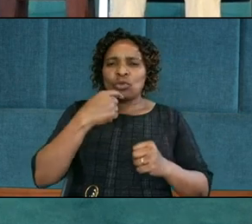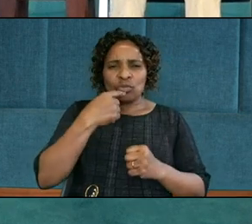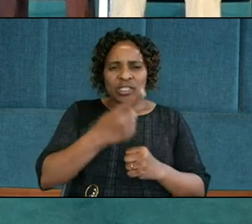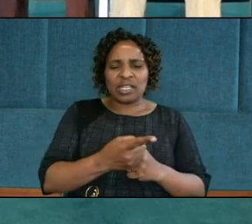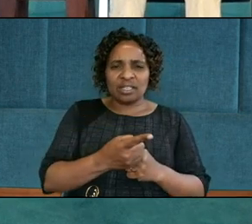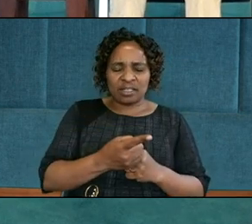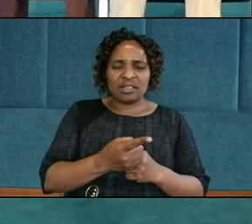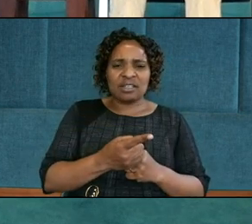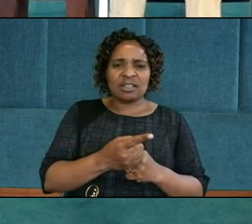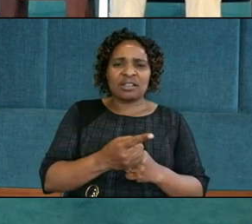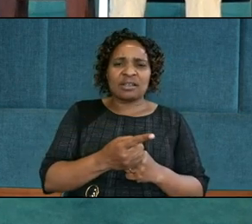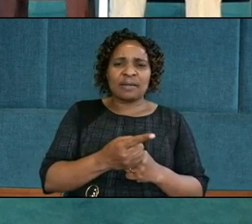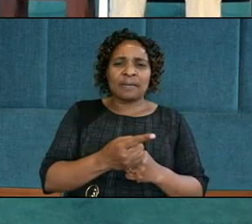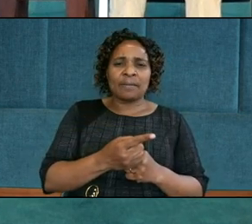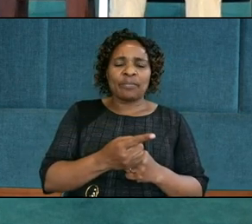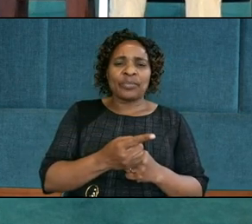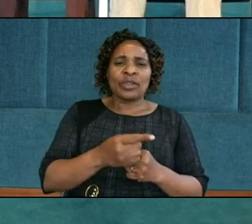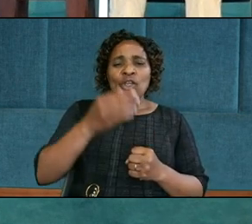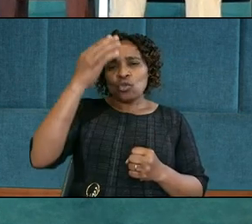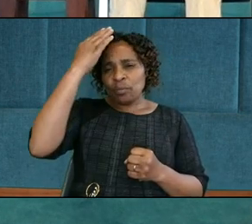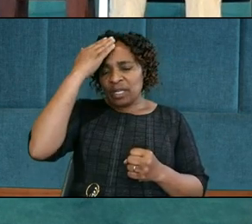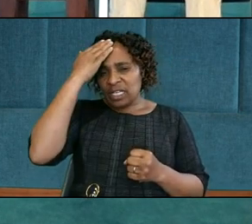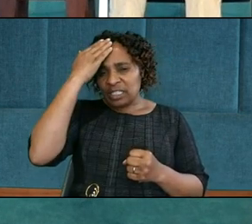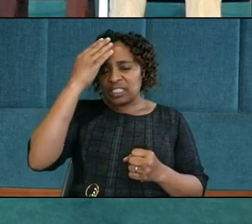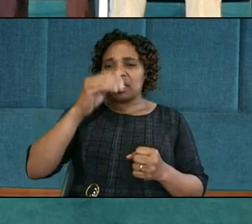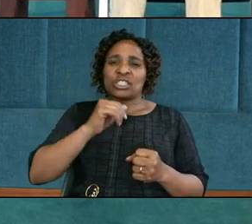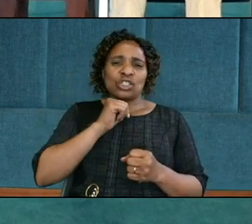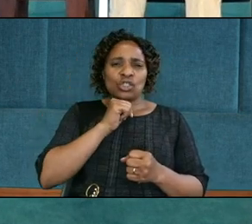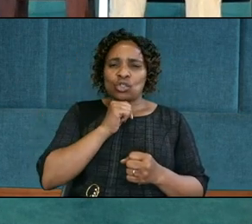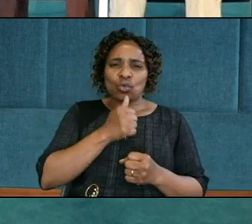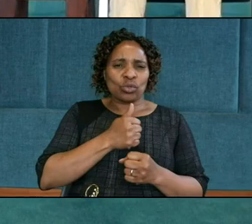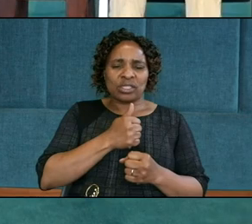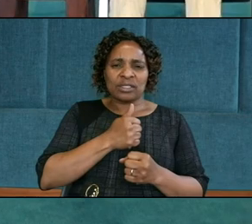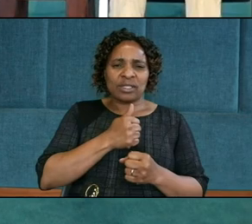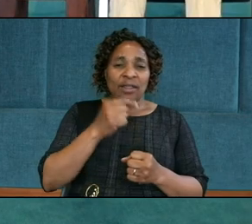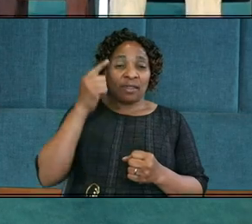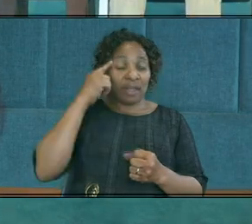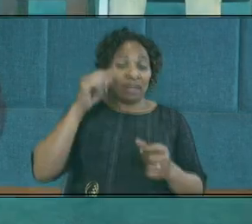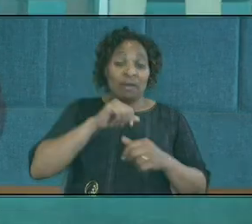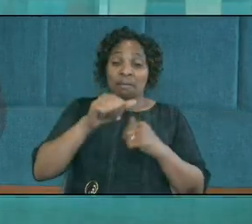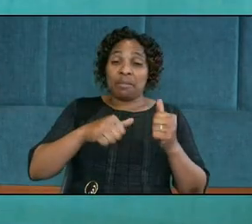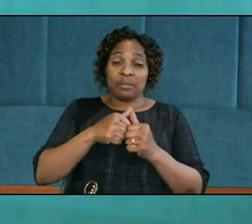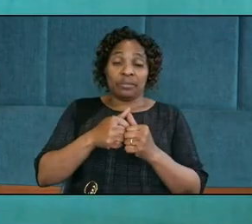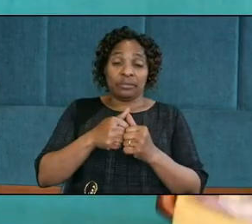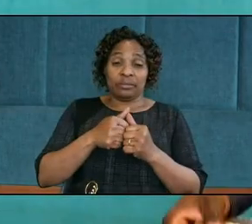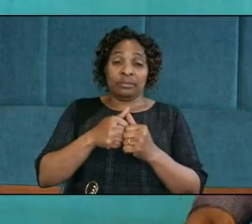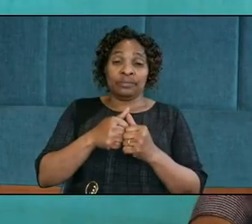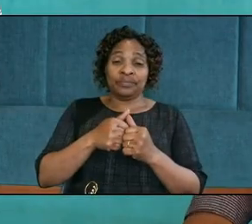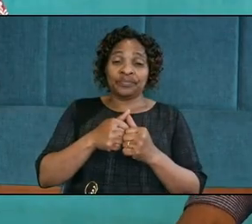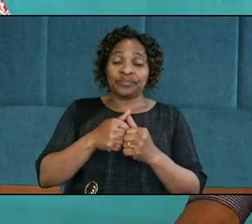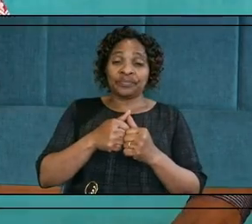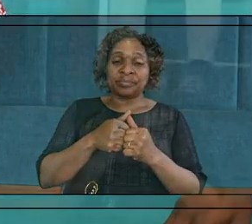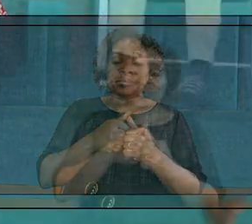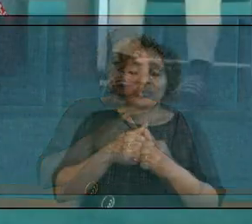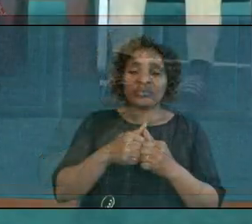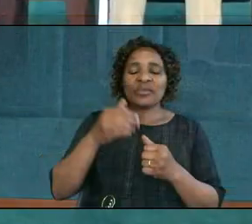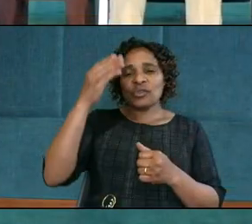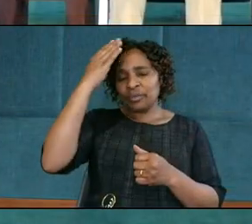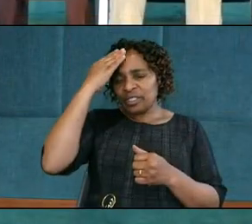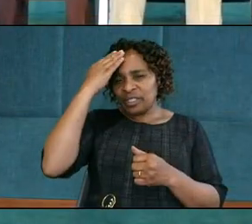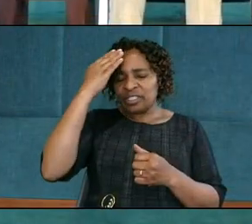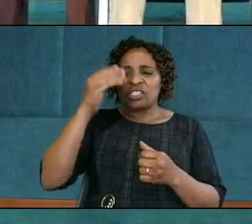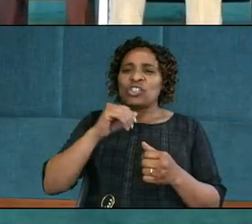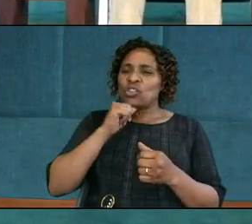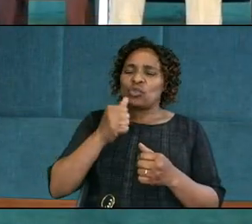And just remind me, you said that humility is not thinking about... Yeah. Humility